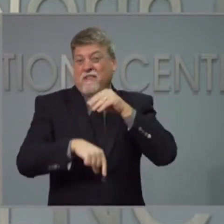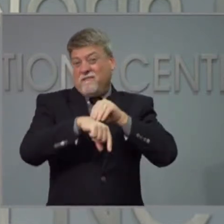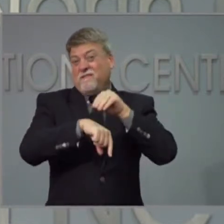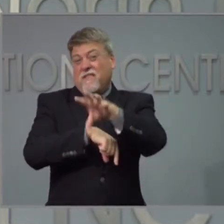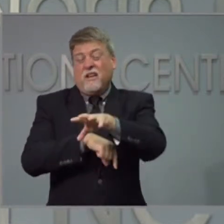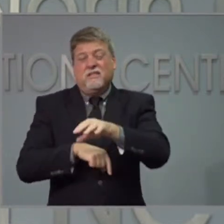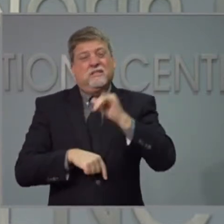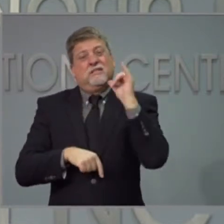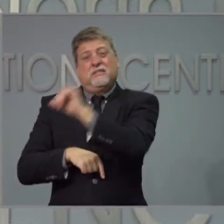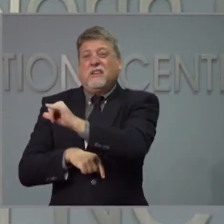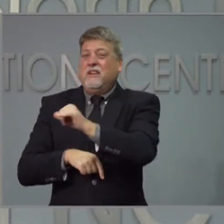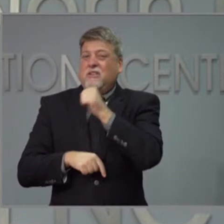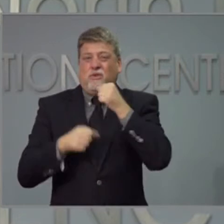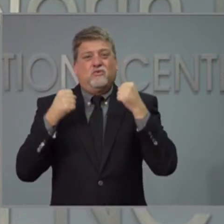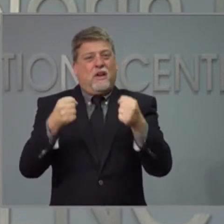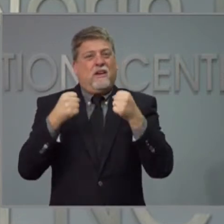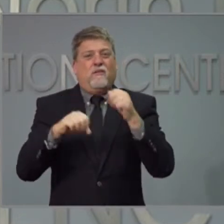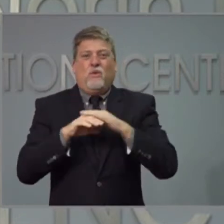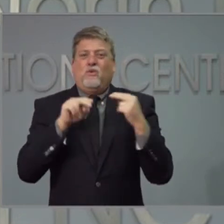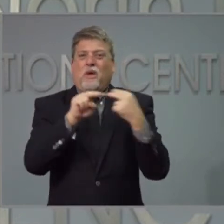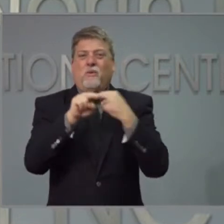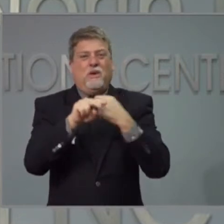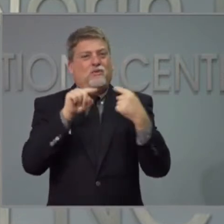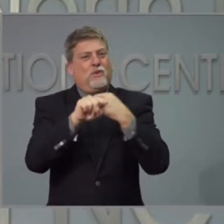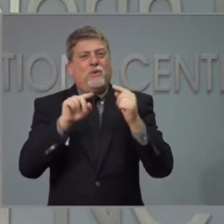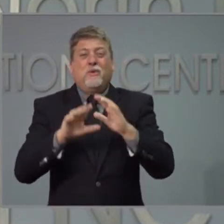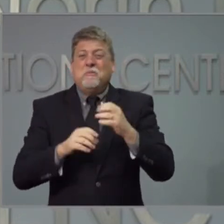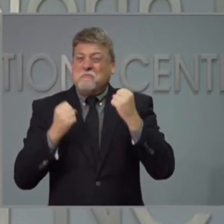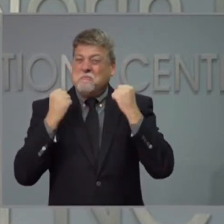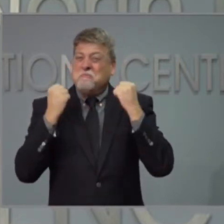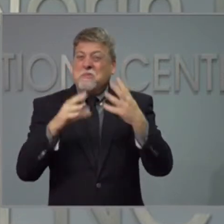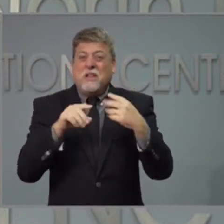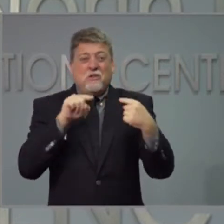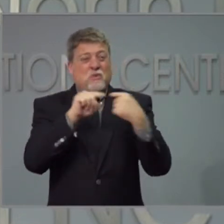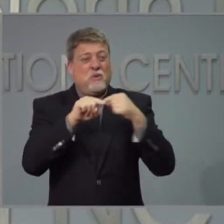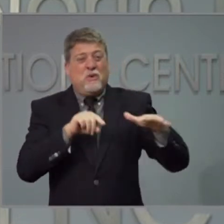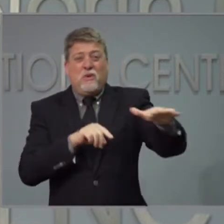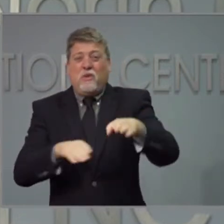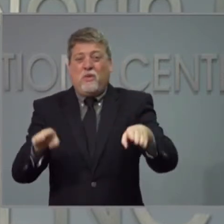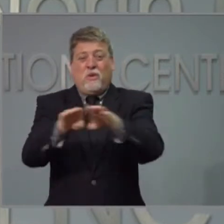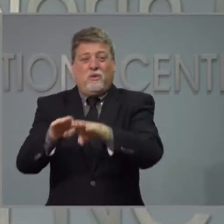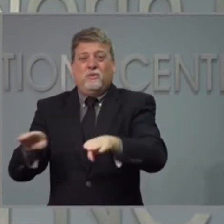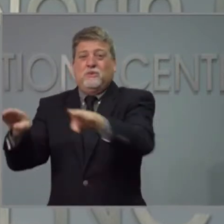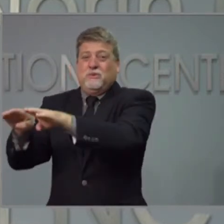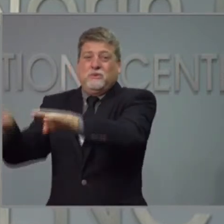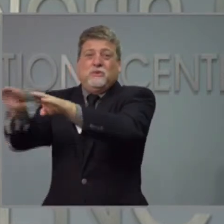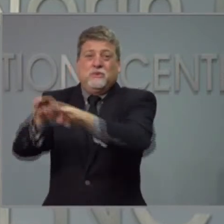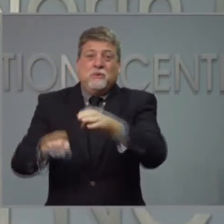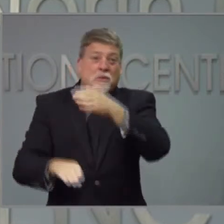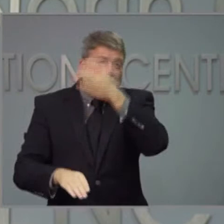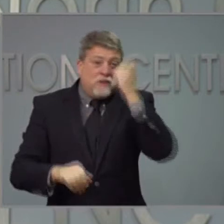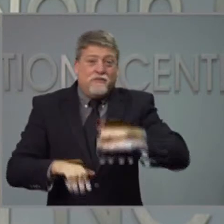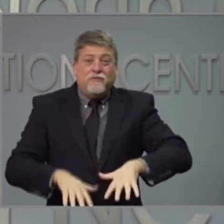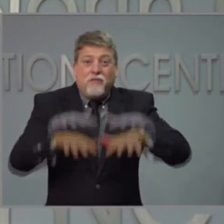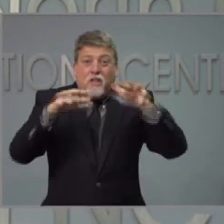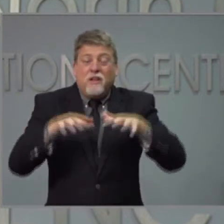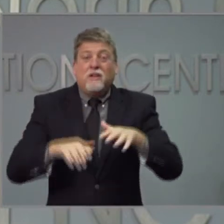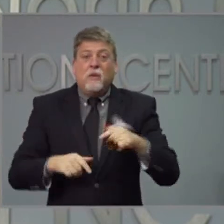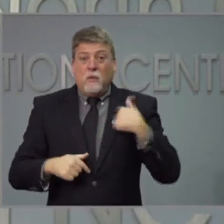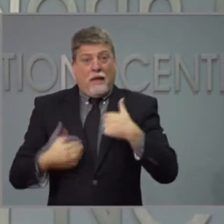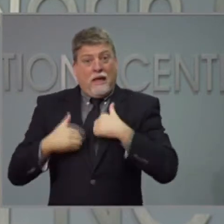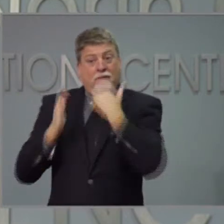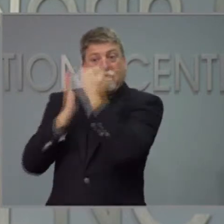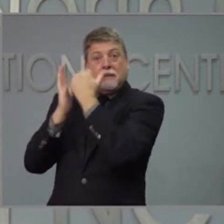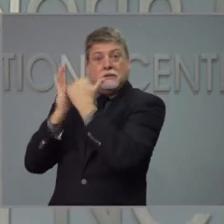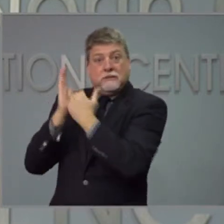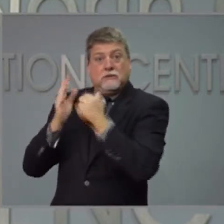unless you absolutely need to travel. Hundreds of roads across the state are closed due to flooding, and that list of closures is